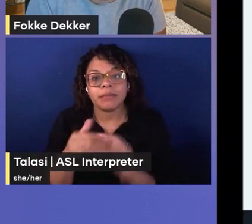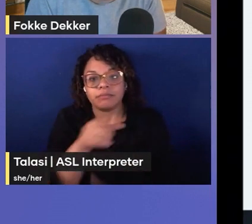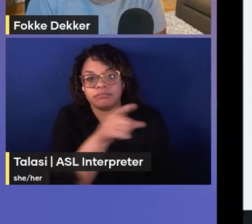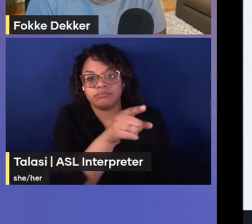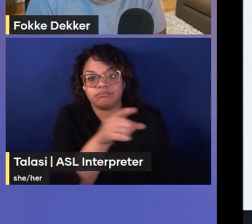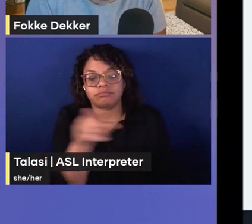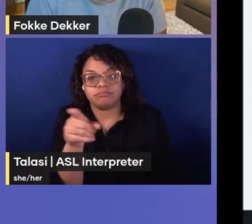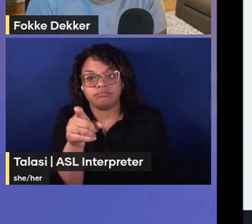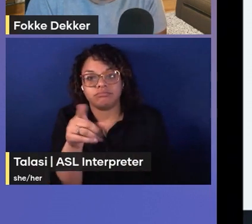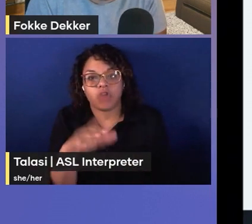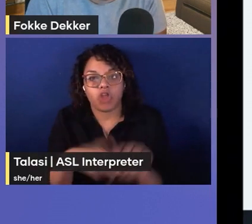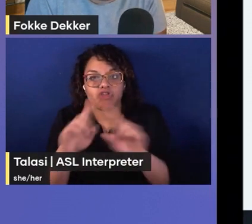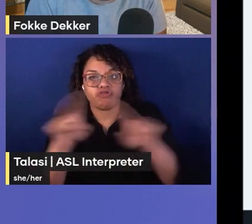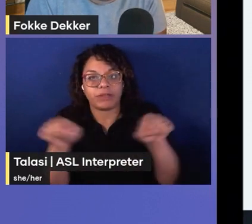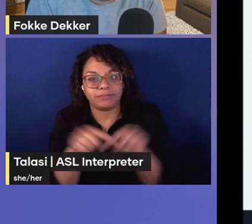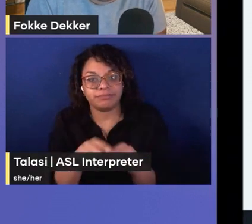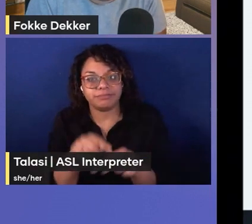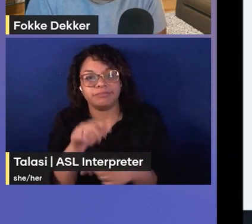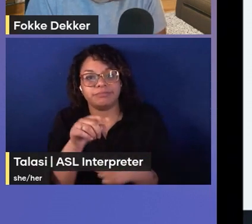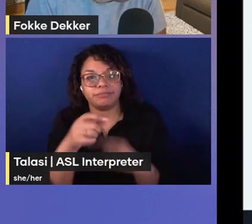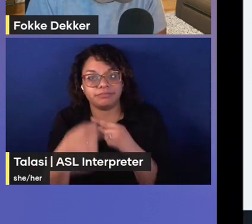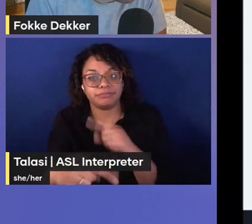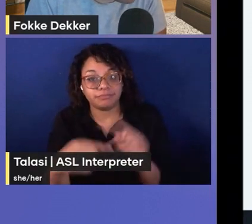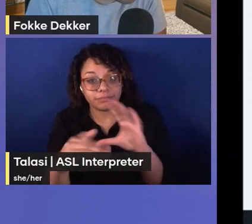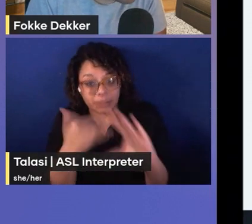there, and you can get involved.